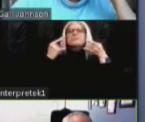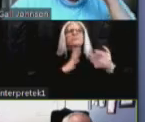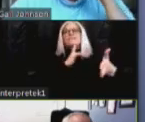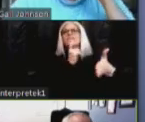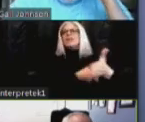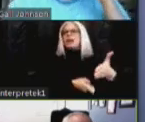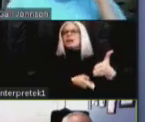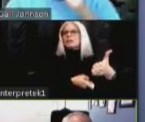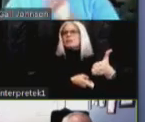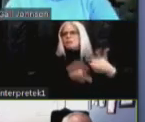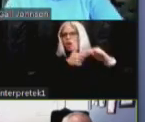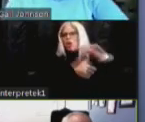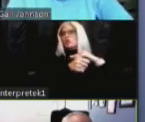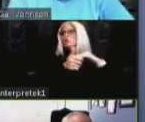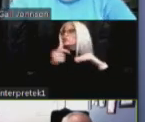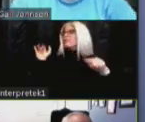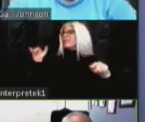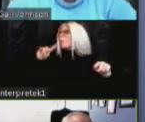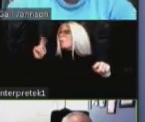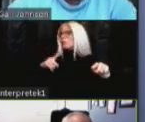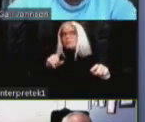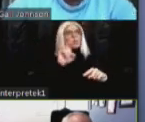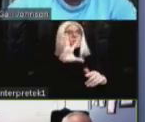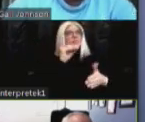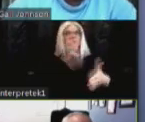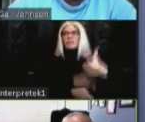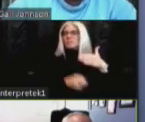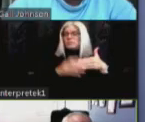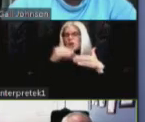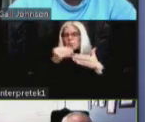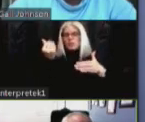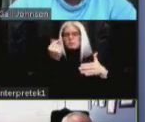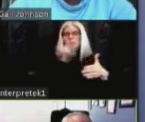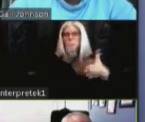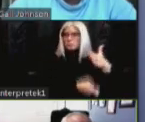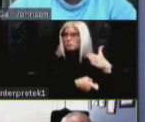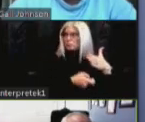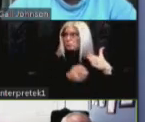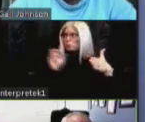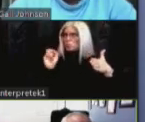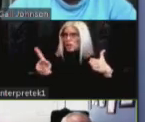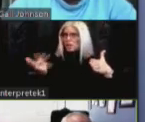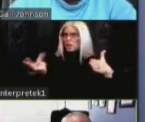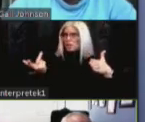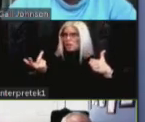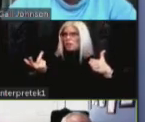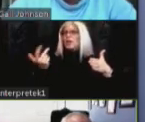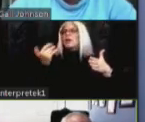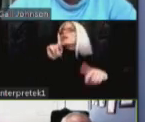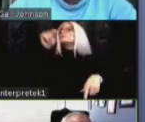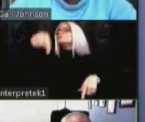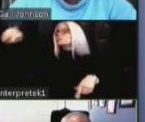order. It's $150. The few establishments that they did cite, and I think that there were